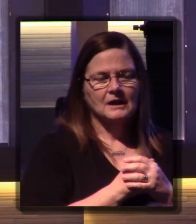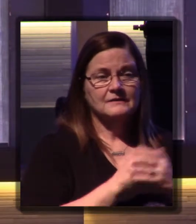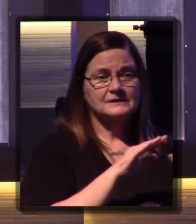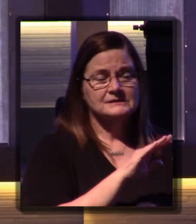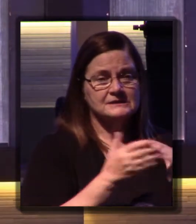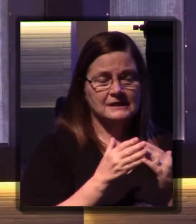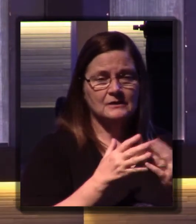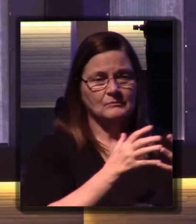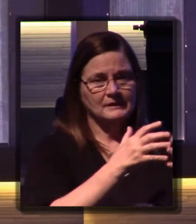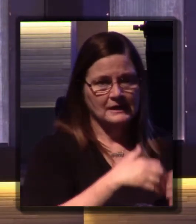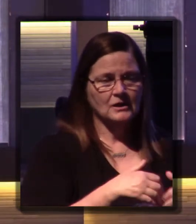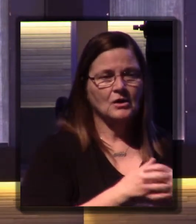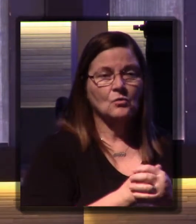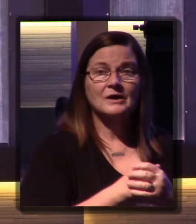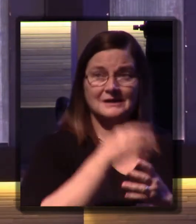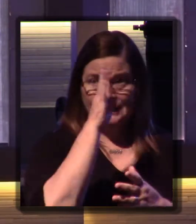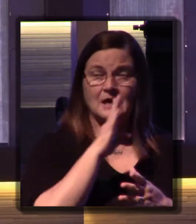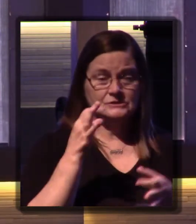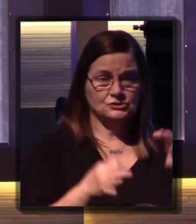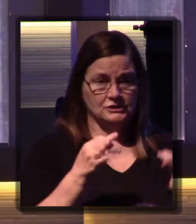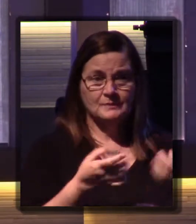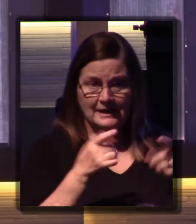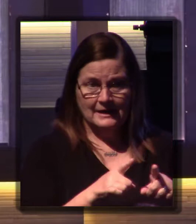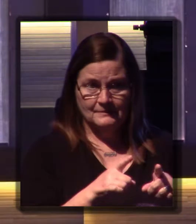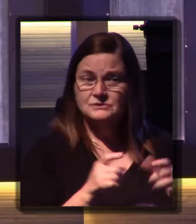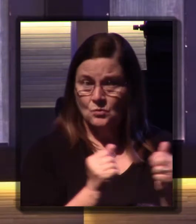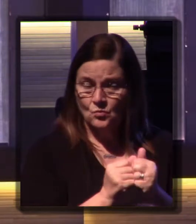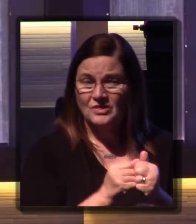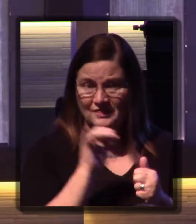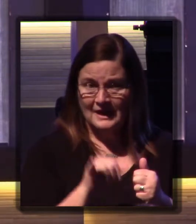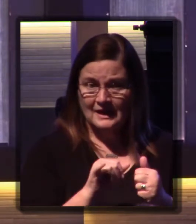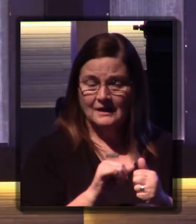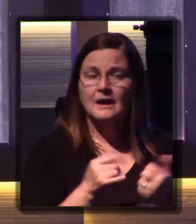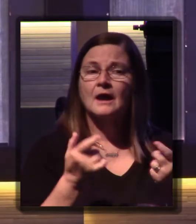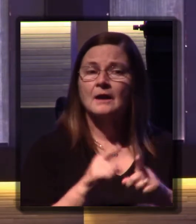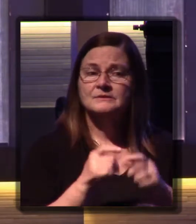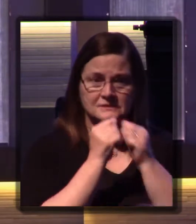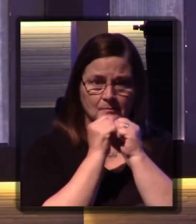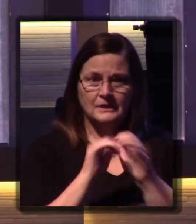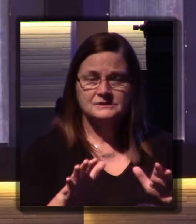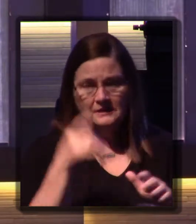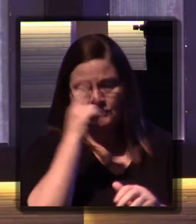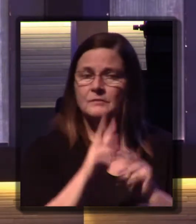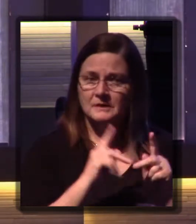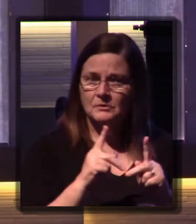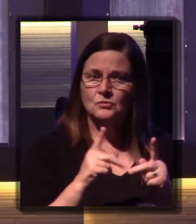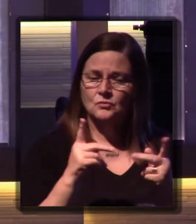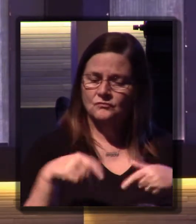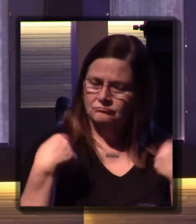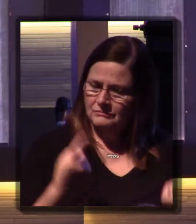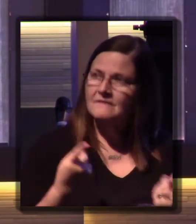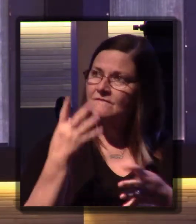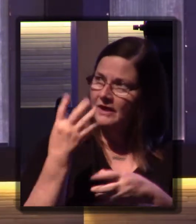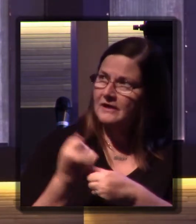will utterly be laid low. That is, when God's judgment comes, with it is going to come the blessing of those who are